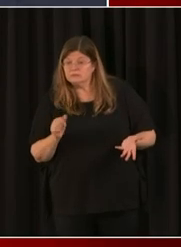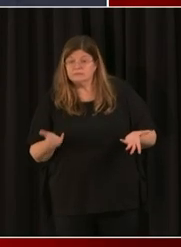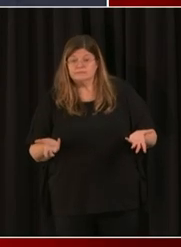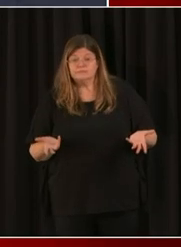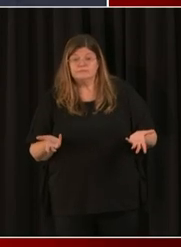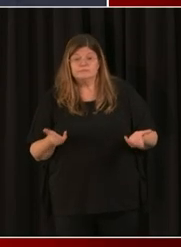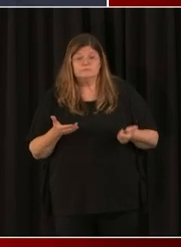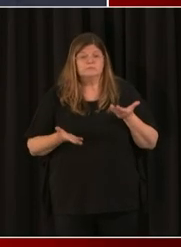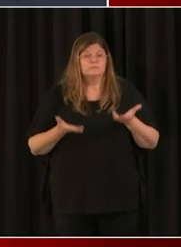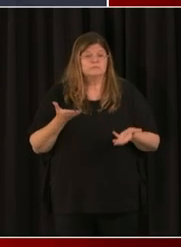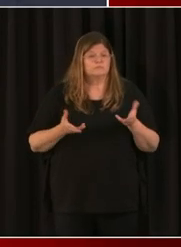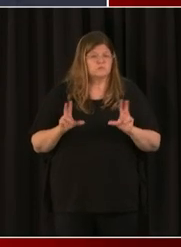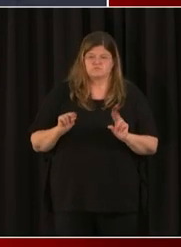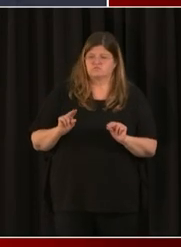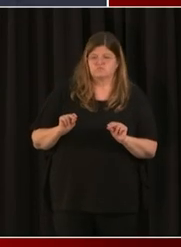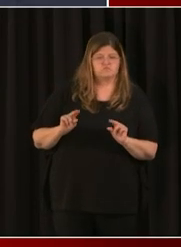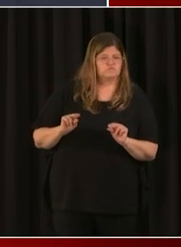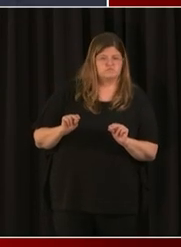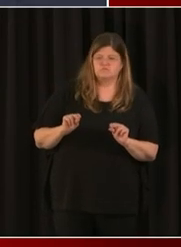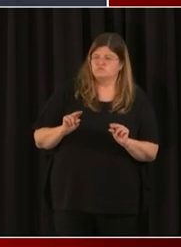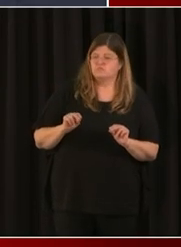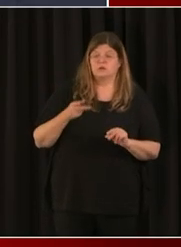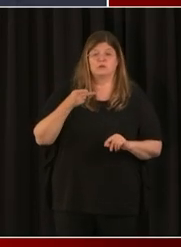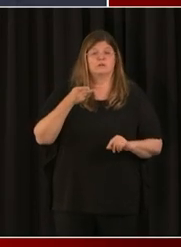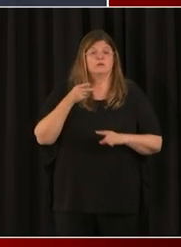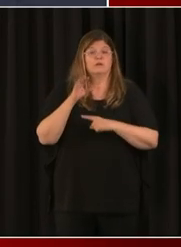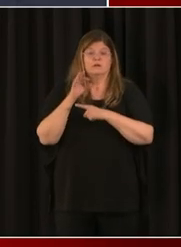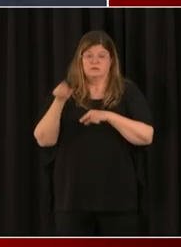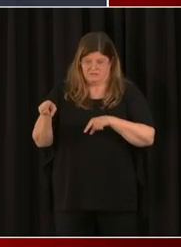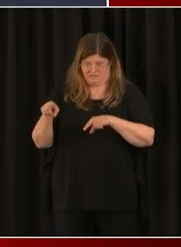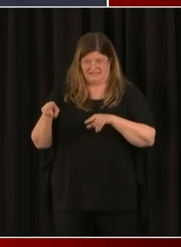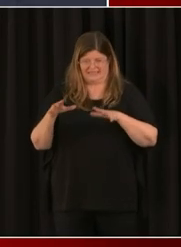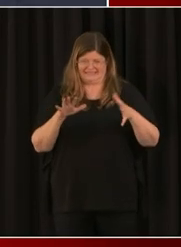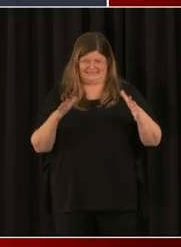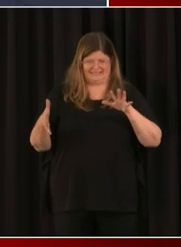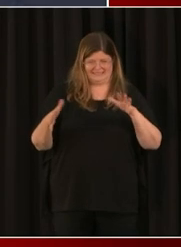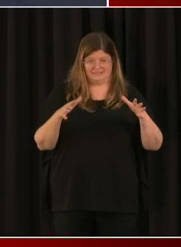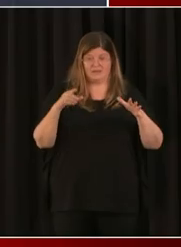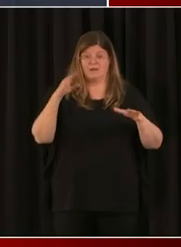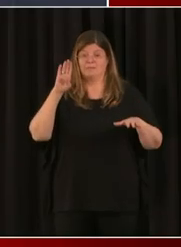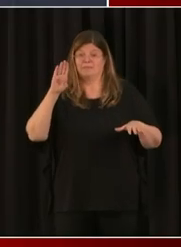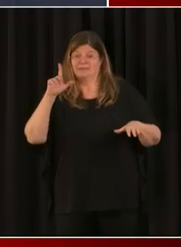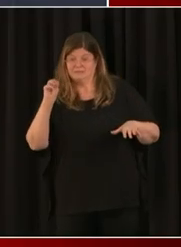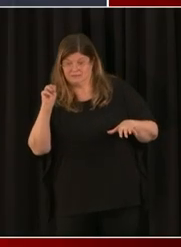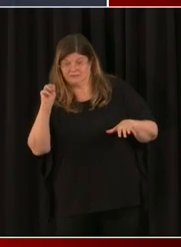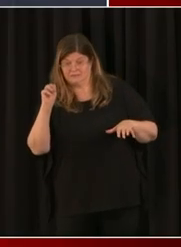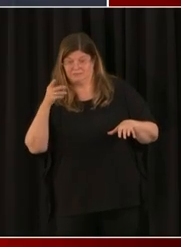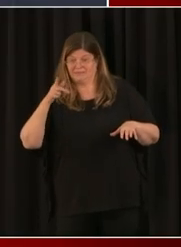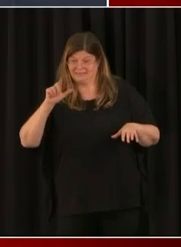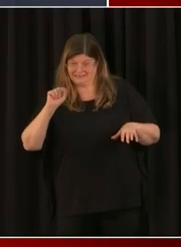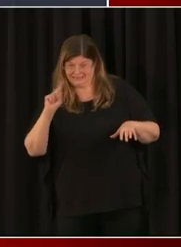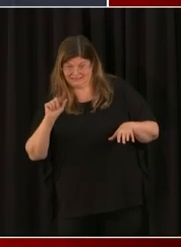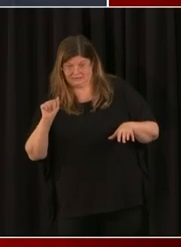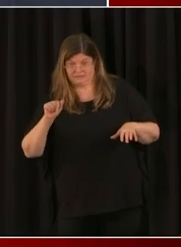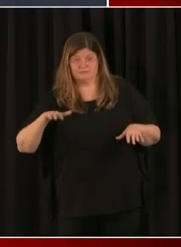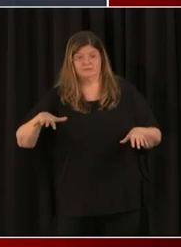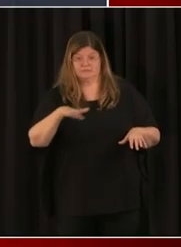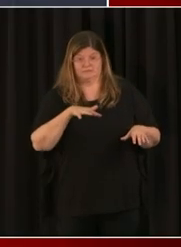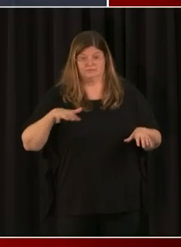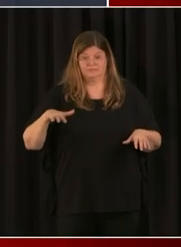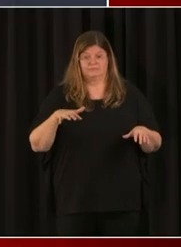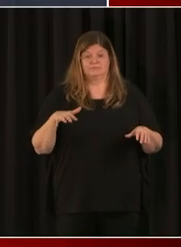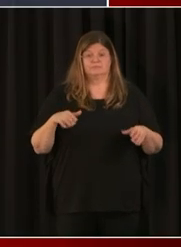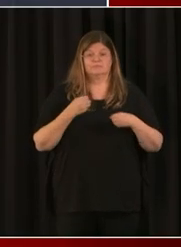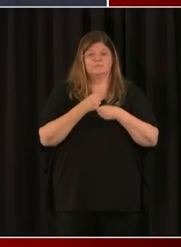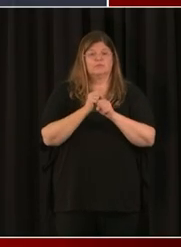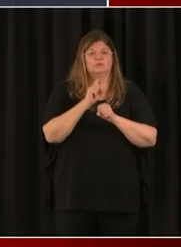might happen. No, Freedom Plaza is open to. No, I'm sorry, not Freedom Plaza, Black Lives Matter Plaza. We want to